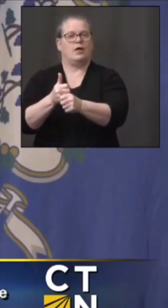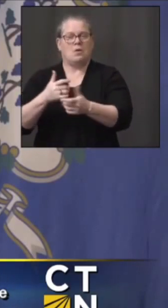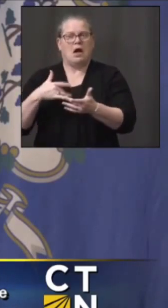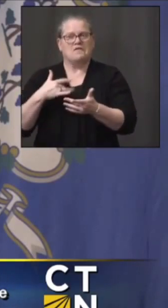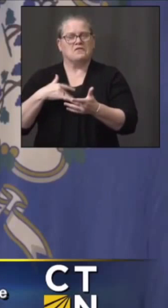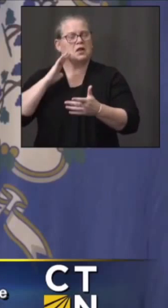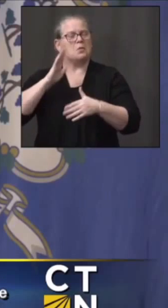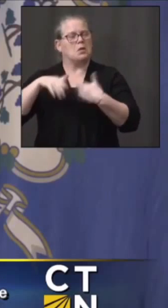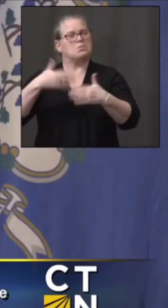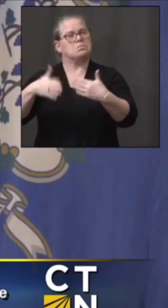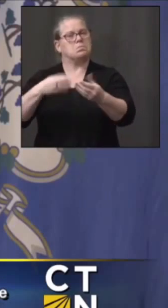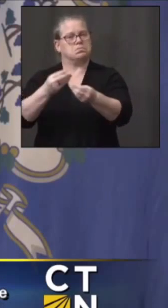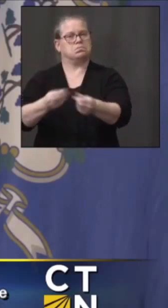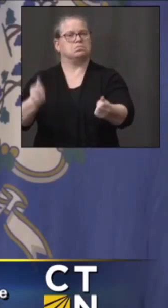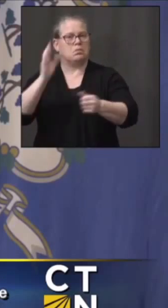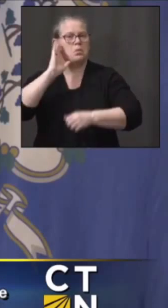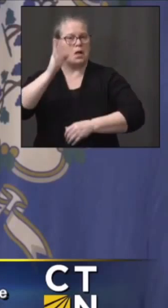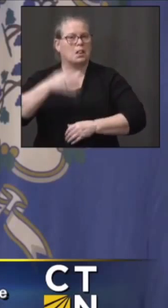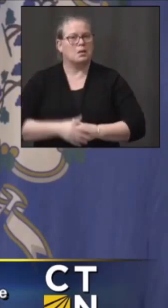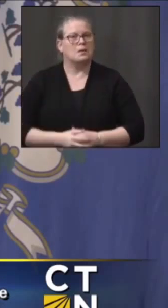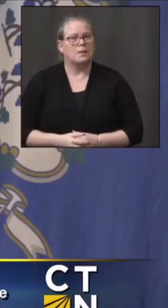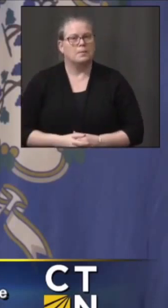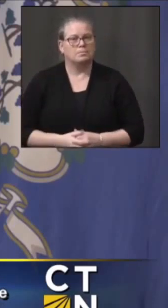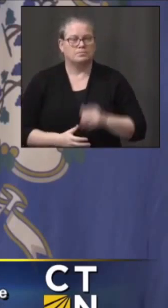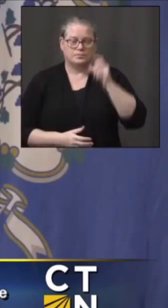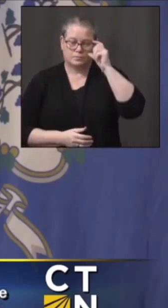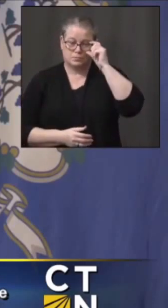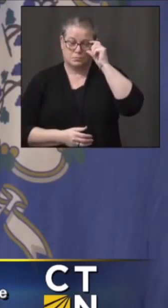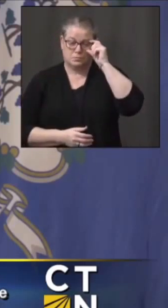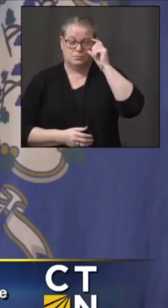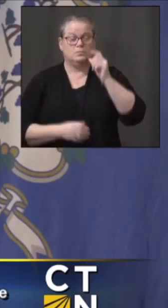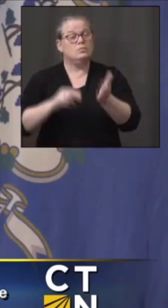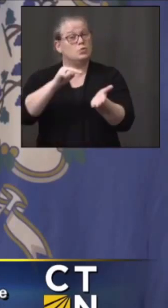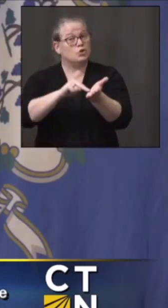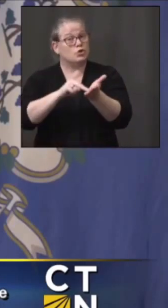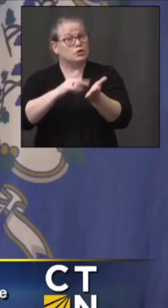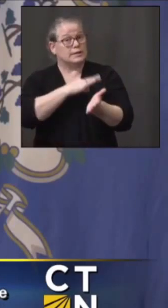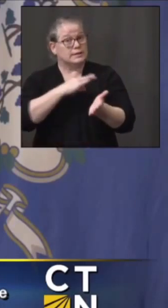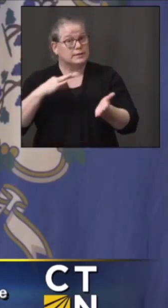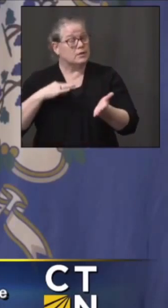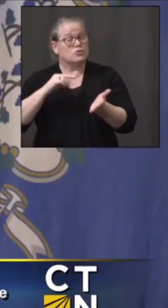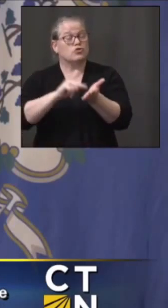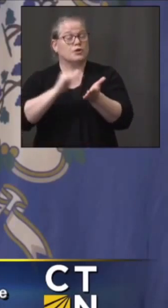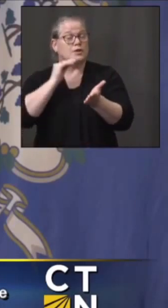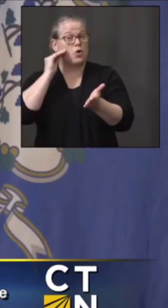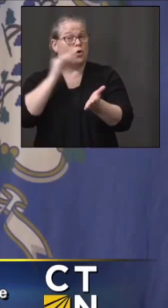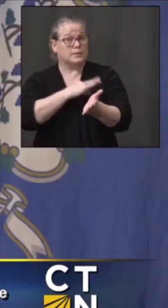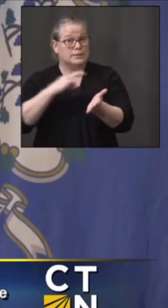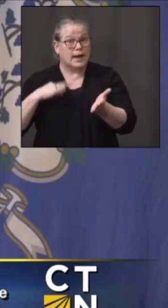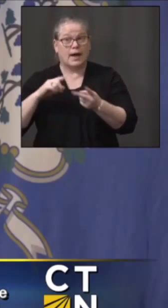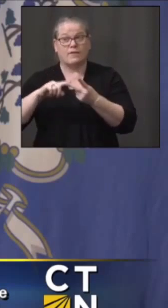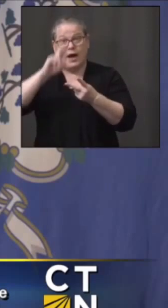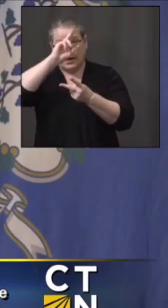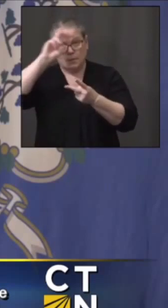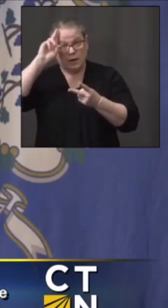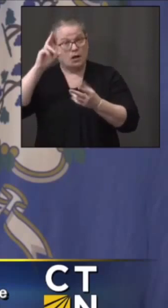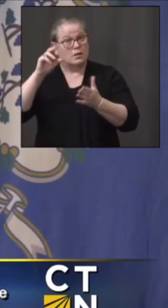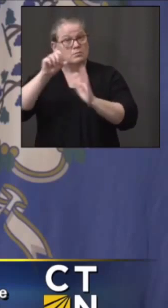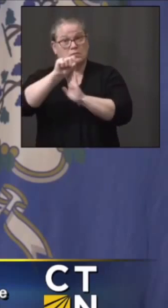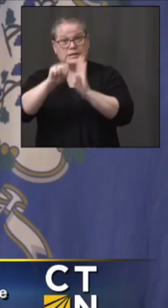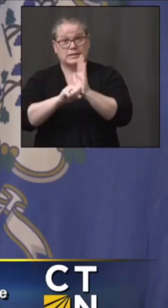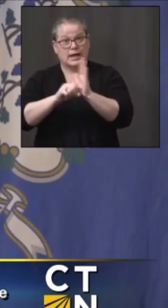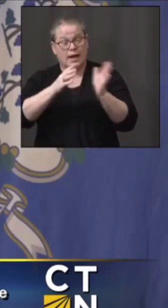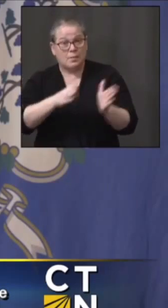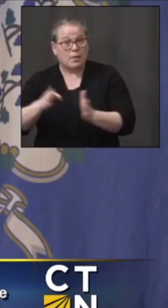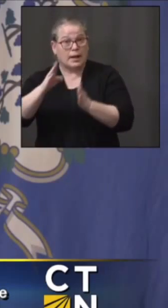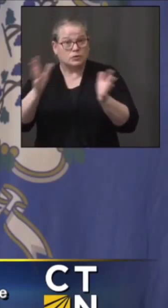out. And specifically for hospital and nursing home staff, does the state have any plans to encourage vaccination in some more substantial